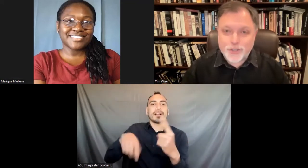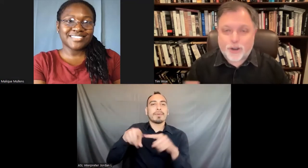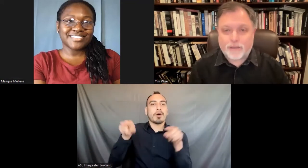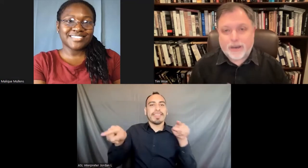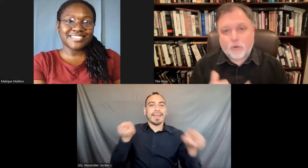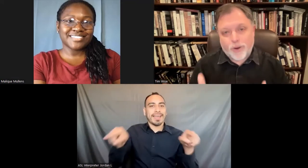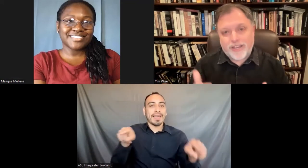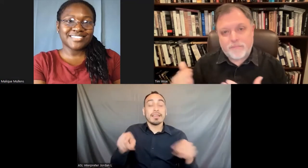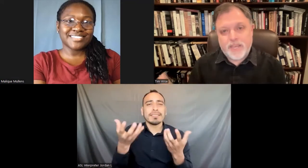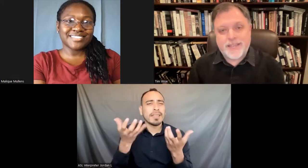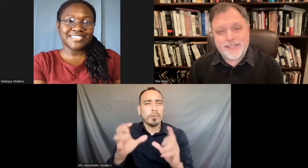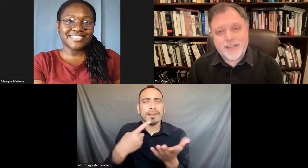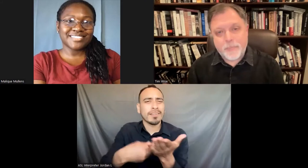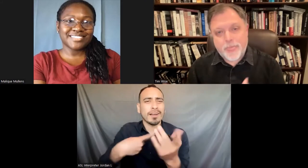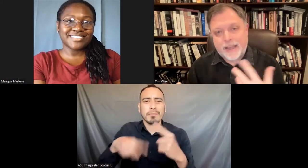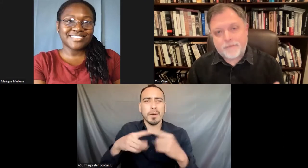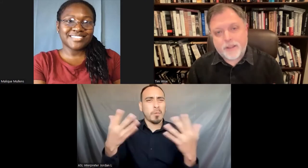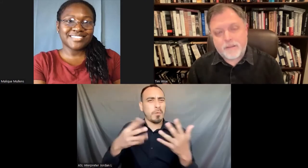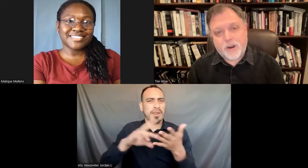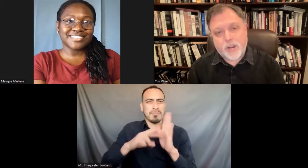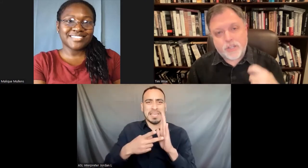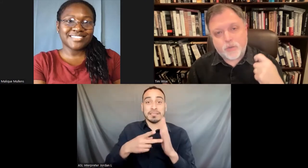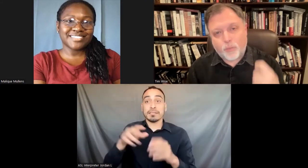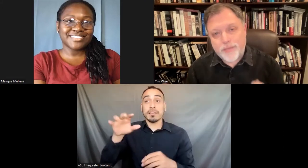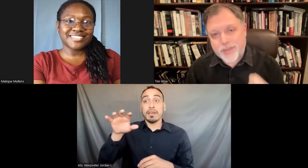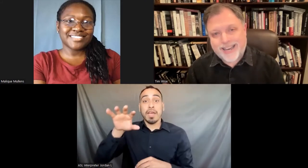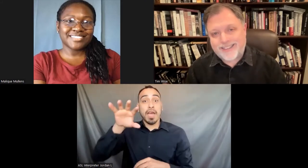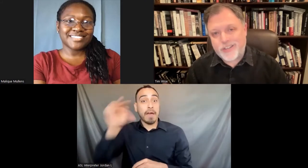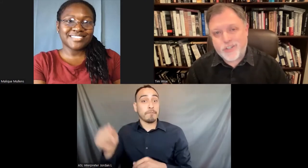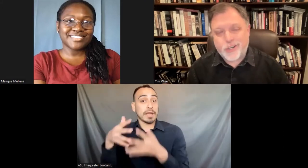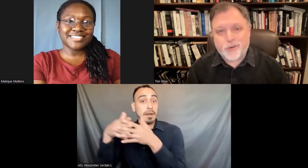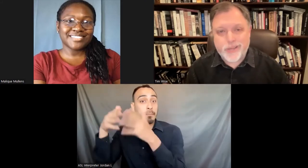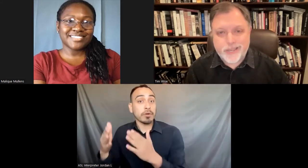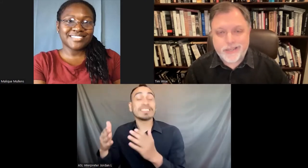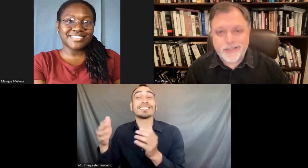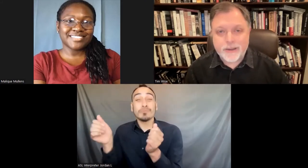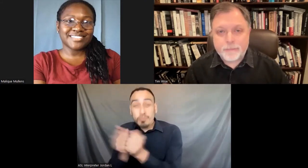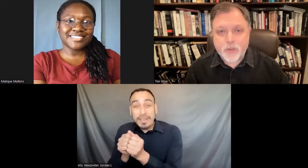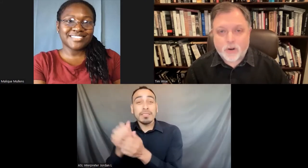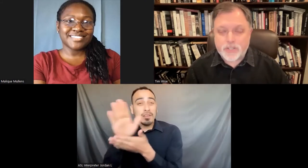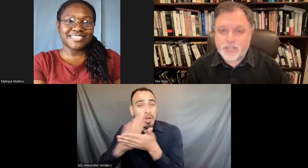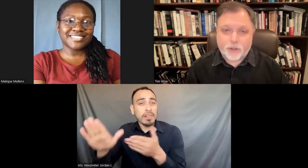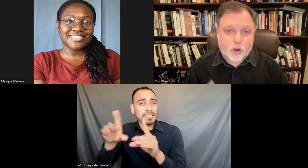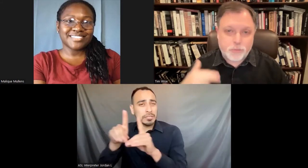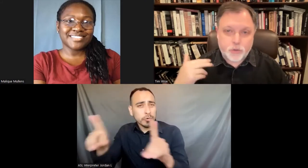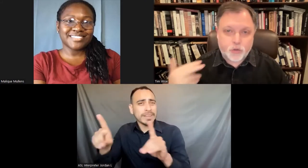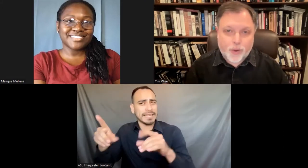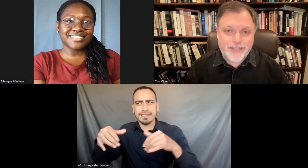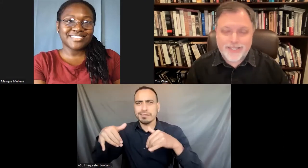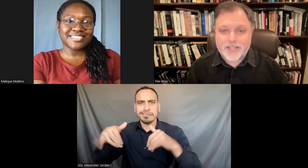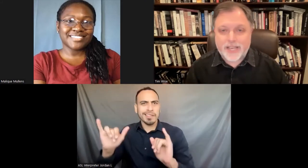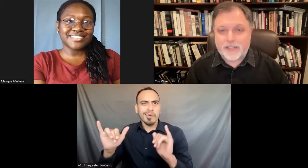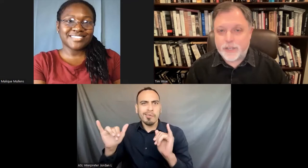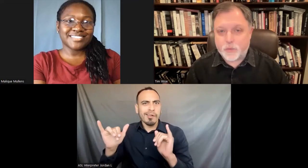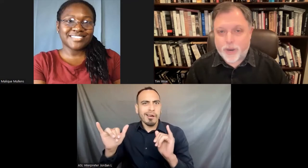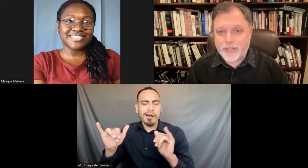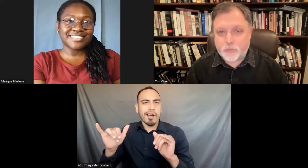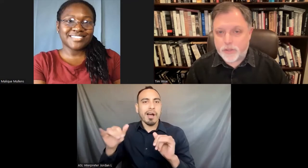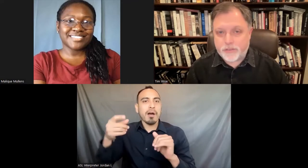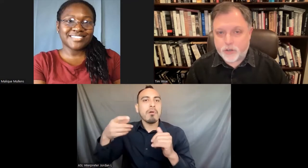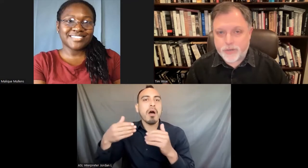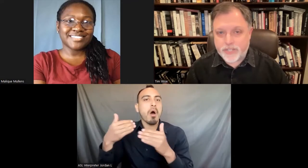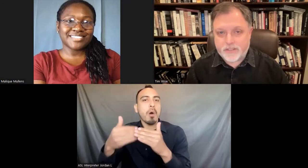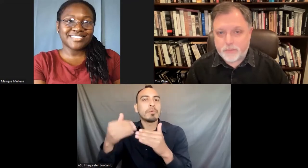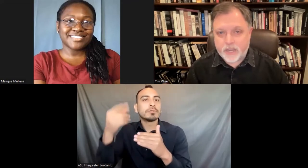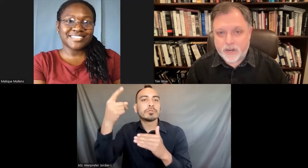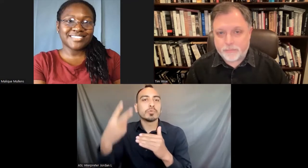want us to talk about what it means that African Americans with college degrees are still almost twice as likely as whites